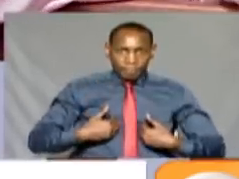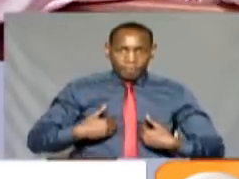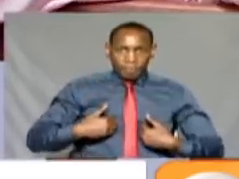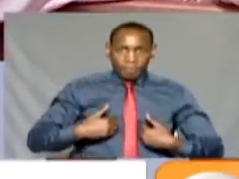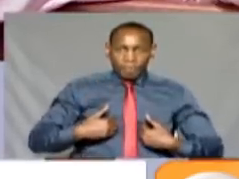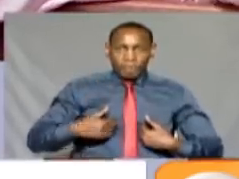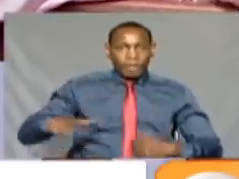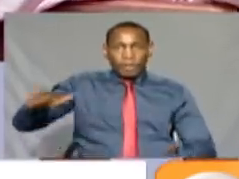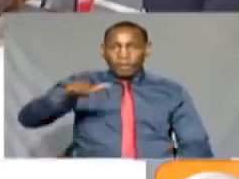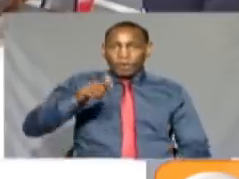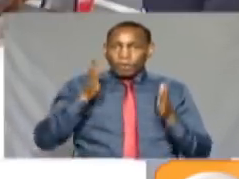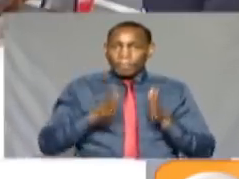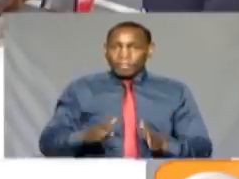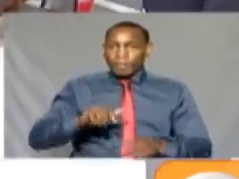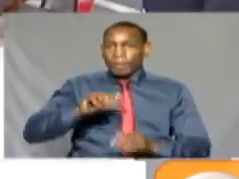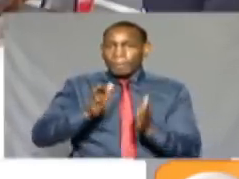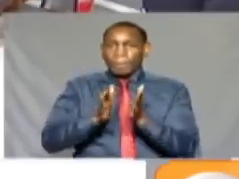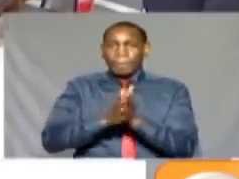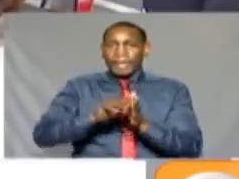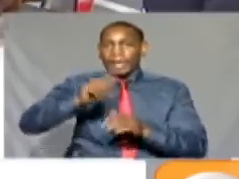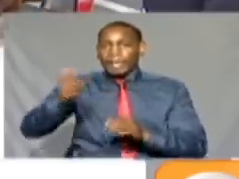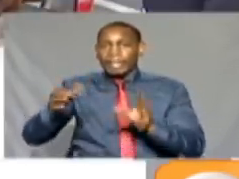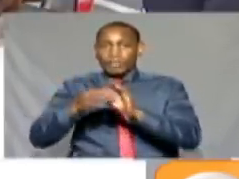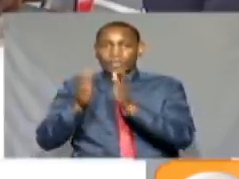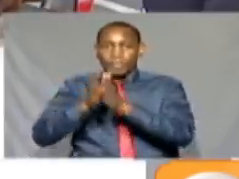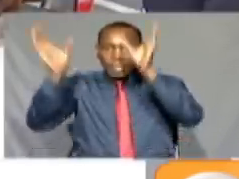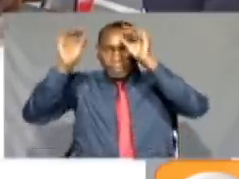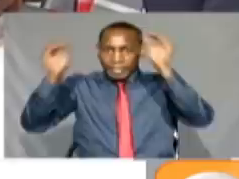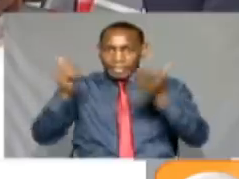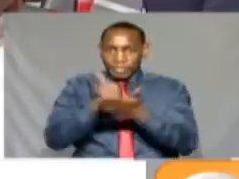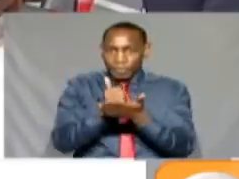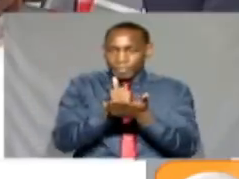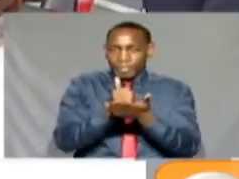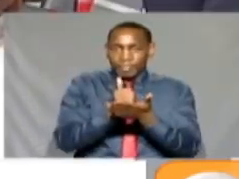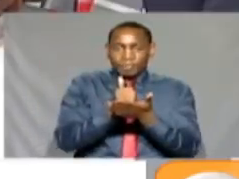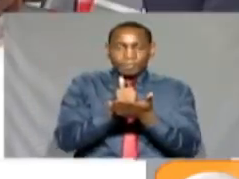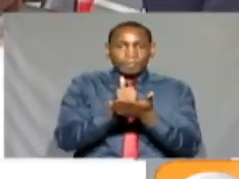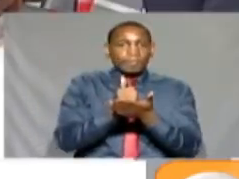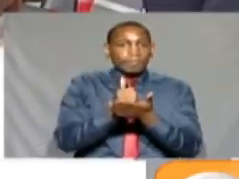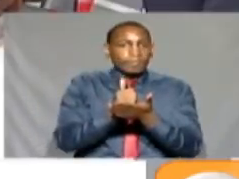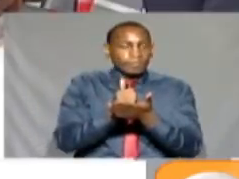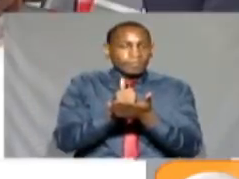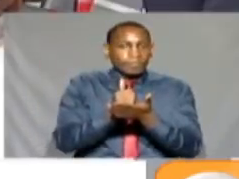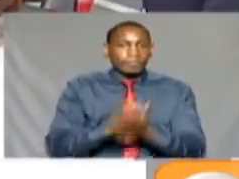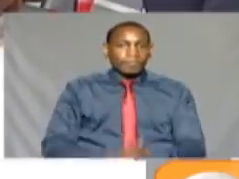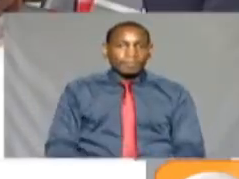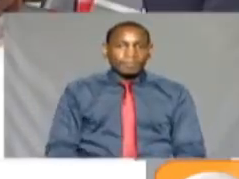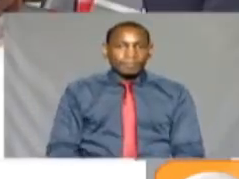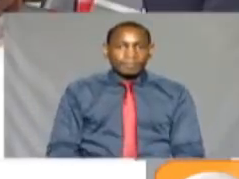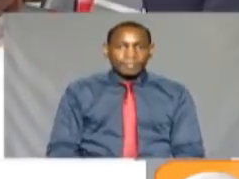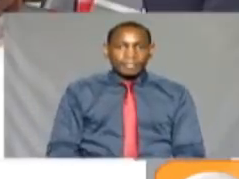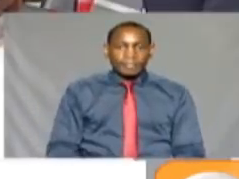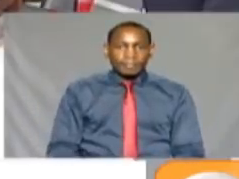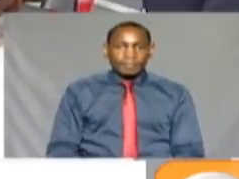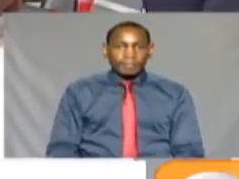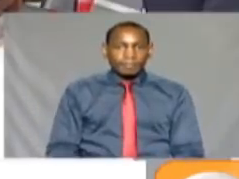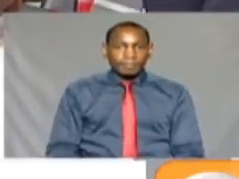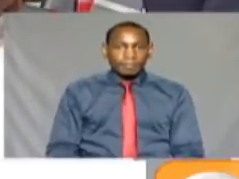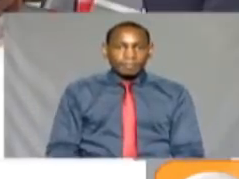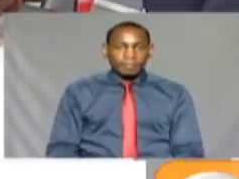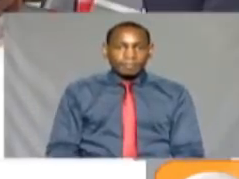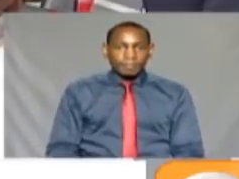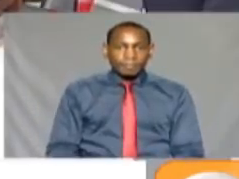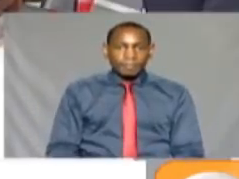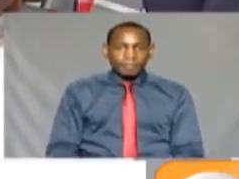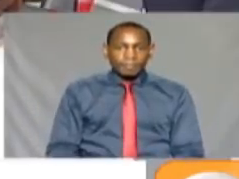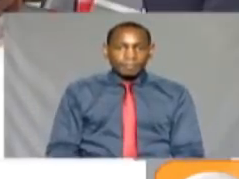I'm going to hear you. Yes. No. Wait, Jeff. Is there content Jeff, today? Let me put it. Mingi. This way. Let Tony. Thank you, the newsman, for covering. They are better comedians than